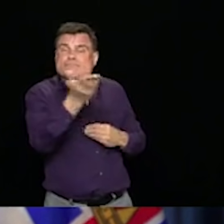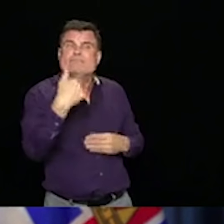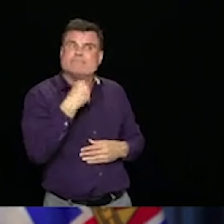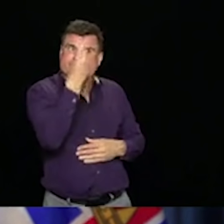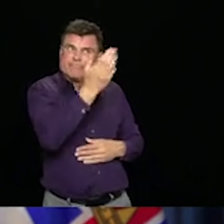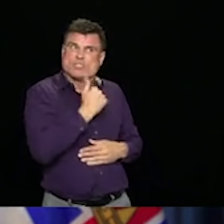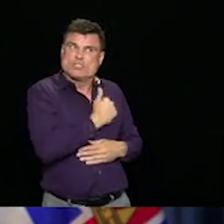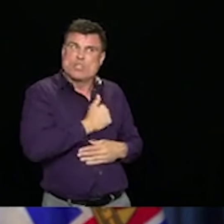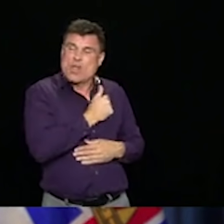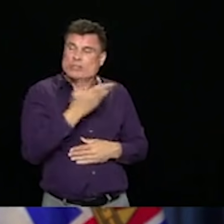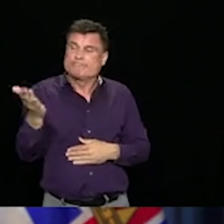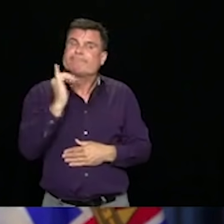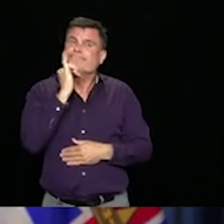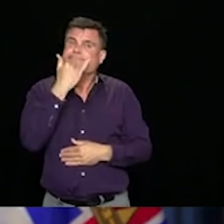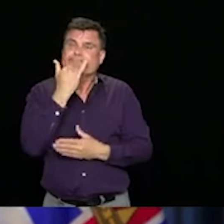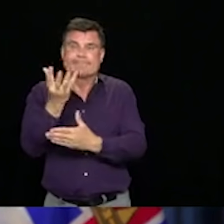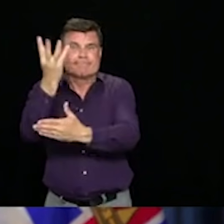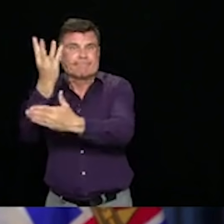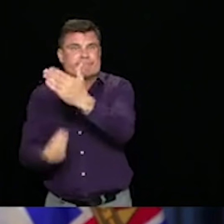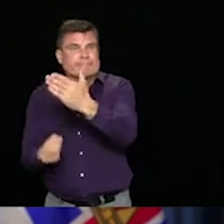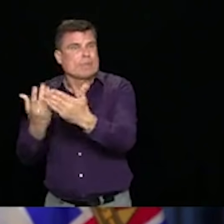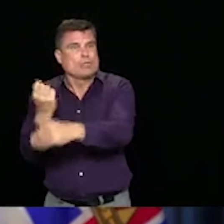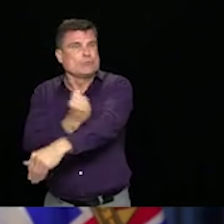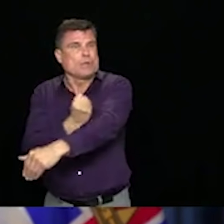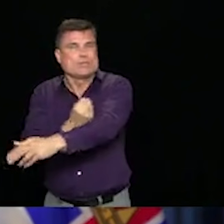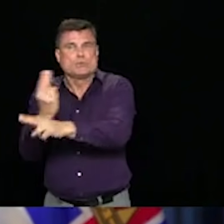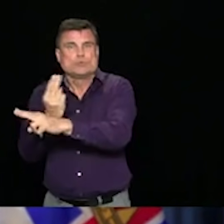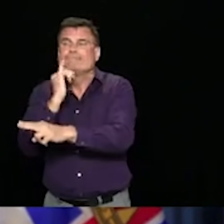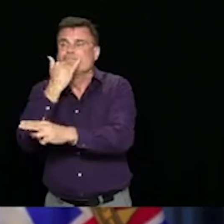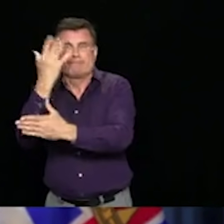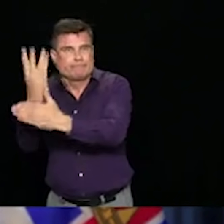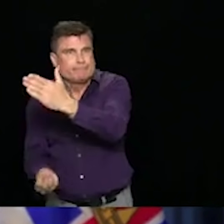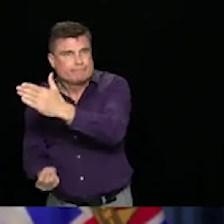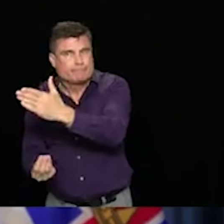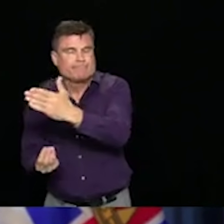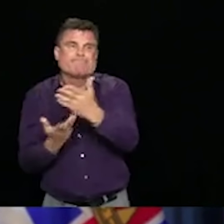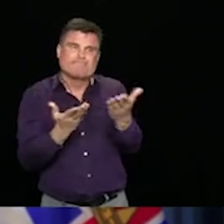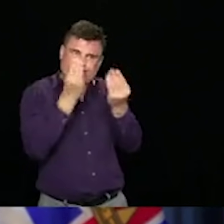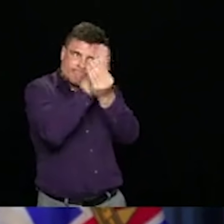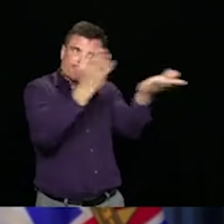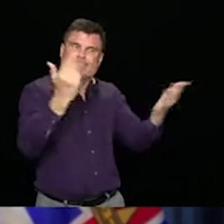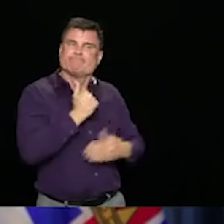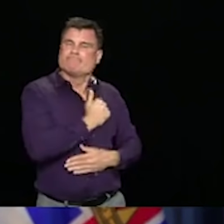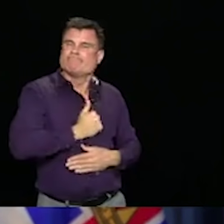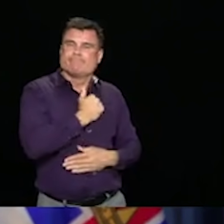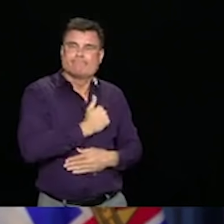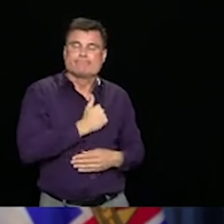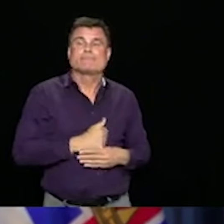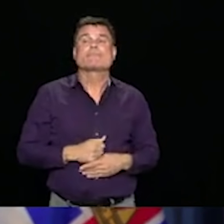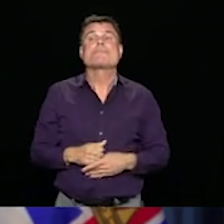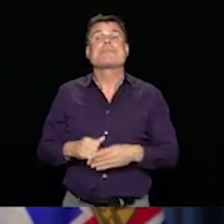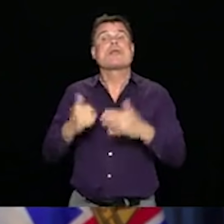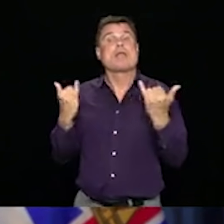sorrow with them today at the loss of their loved ones. As Dr. Henry has said, we have 33 people hospitalized